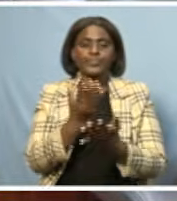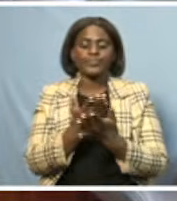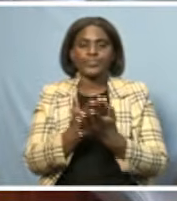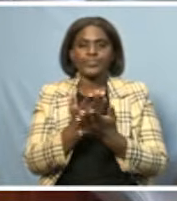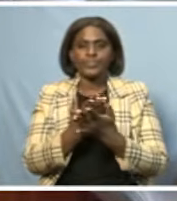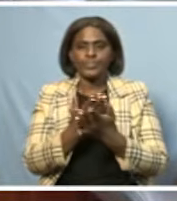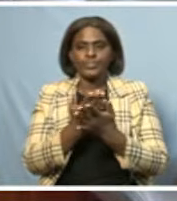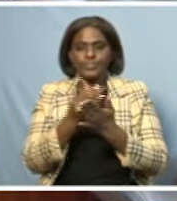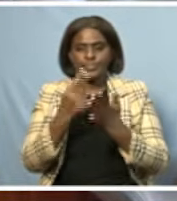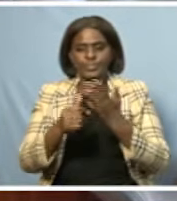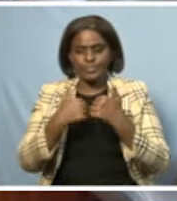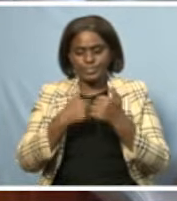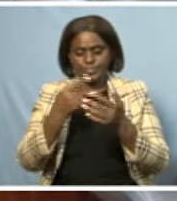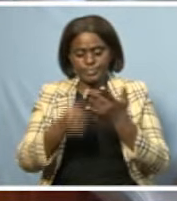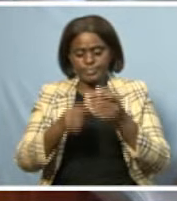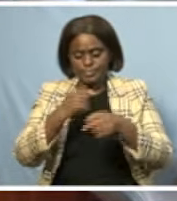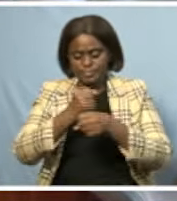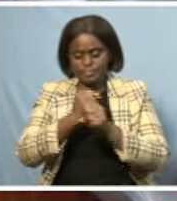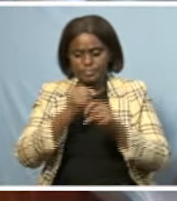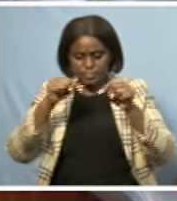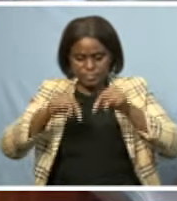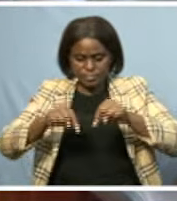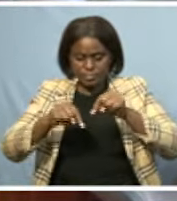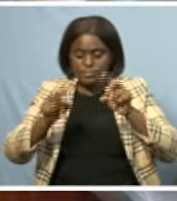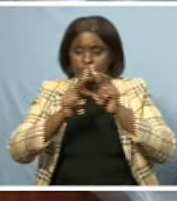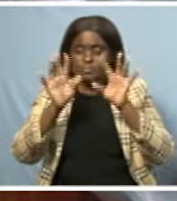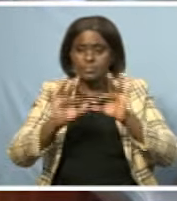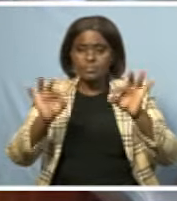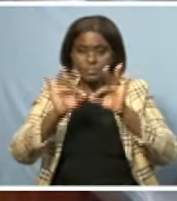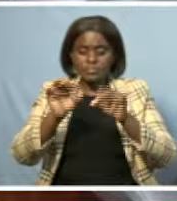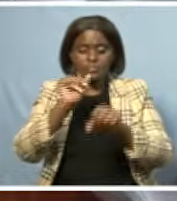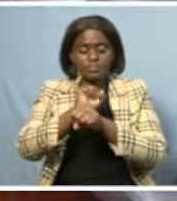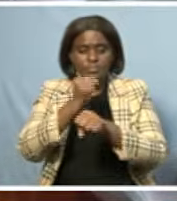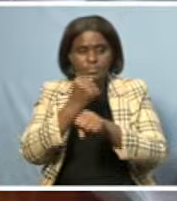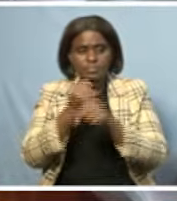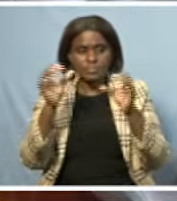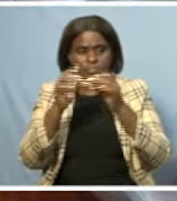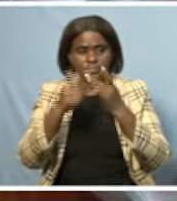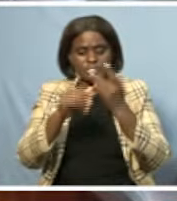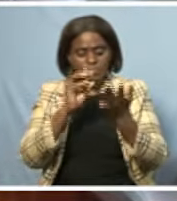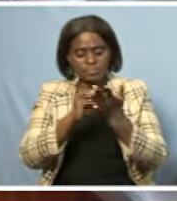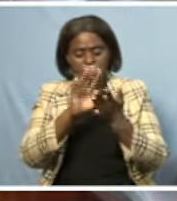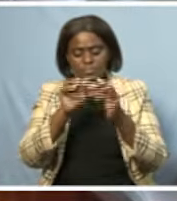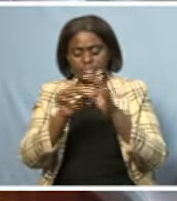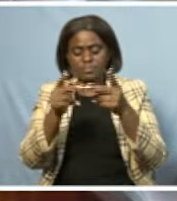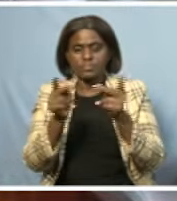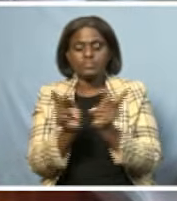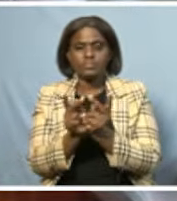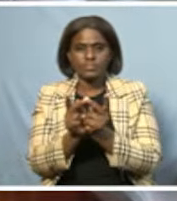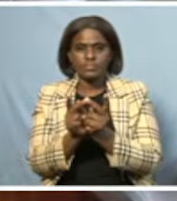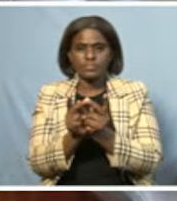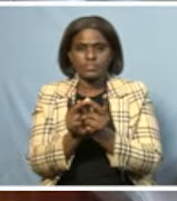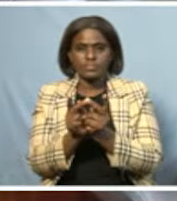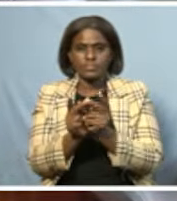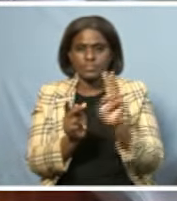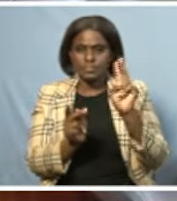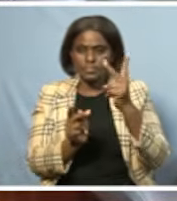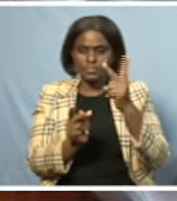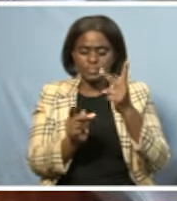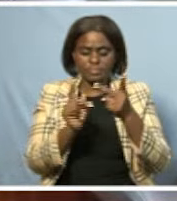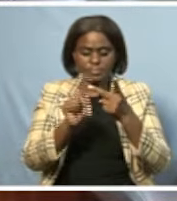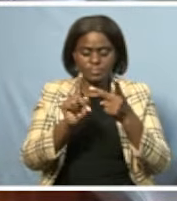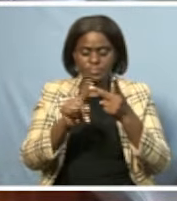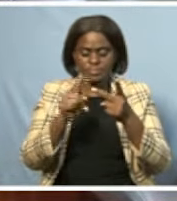recommendations that have been made by this very, very hardworking committee that you put in place. Secondly,